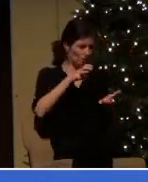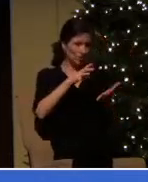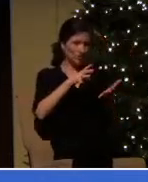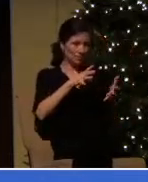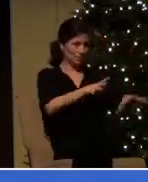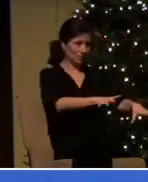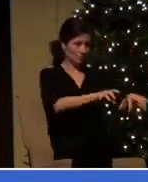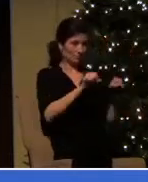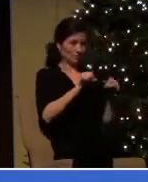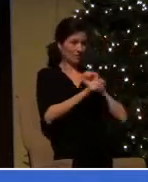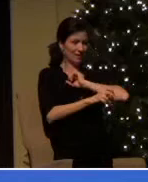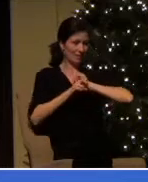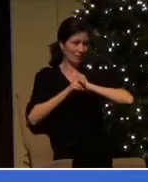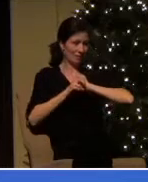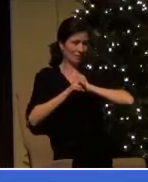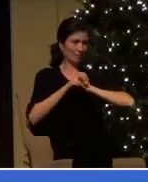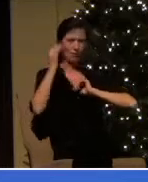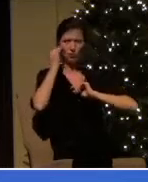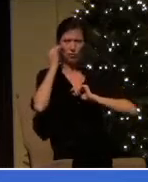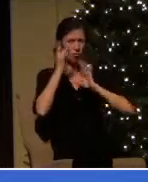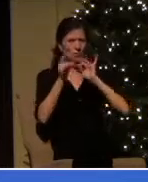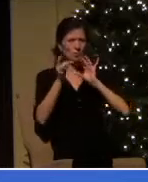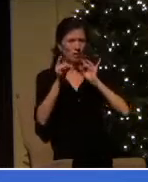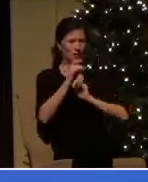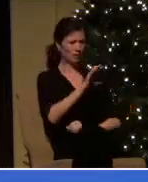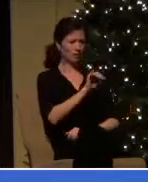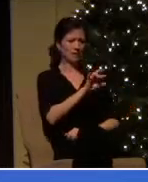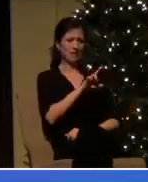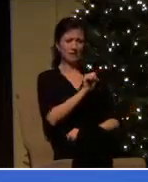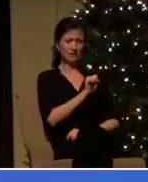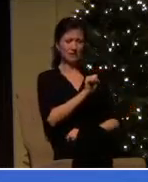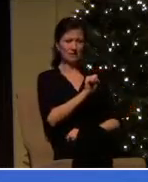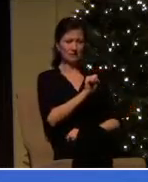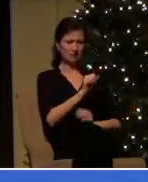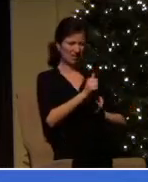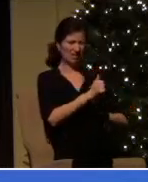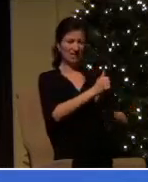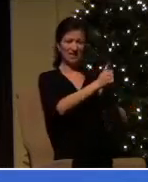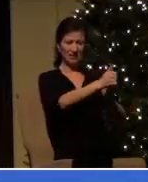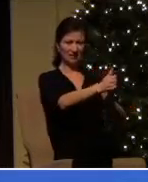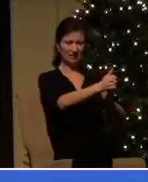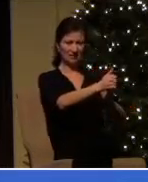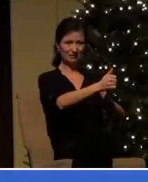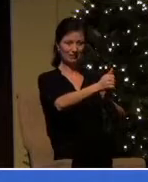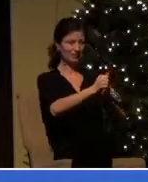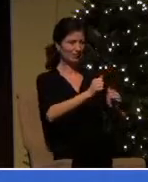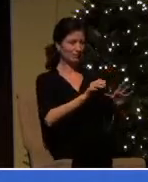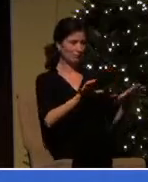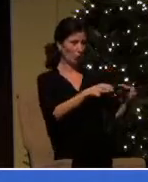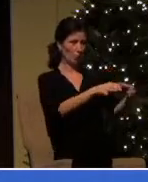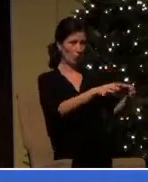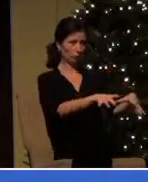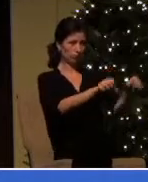go back home, because if you know the story, it was Cyrus who set in motion the return from exile so that Israel could